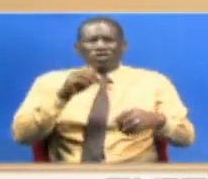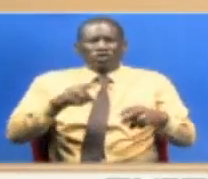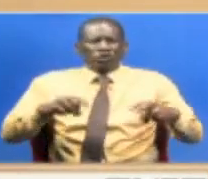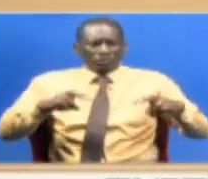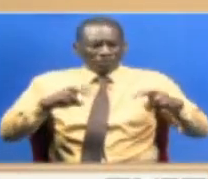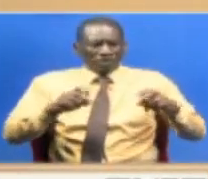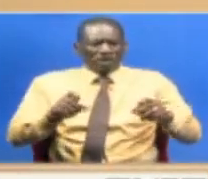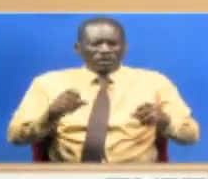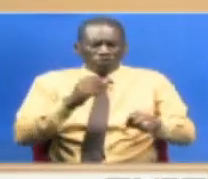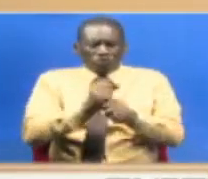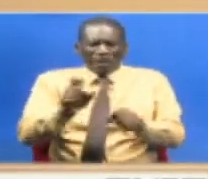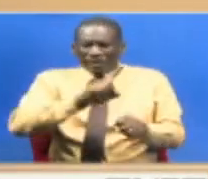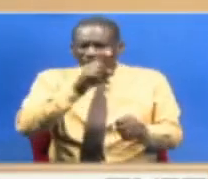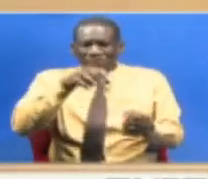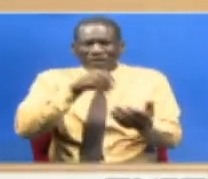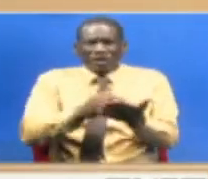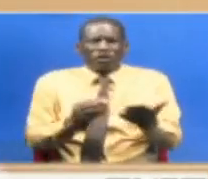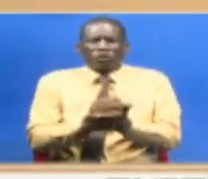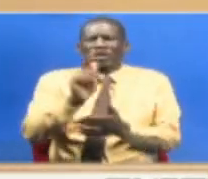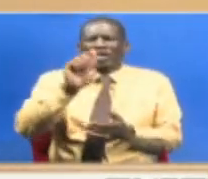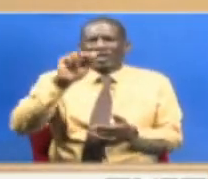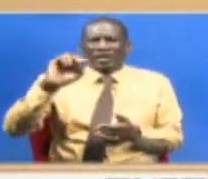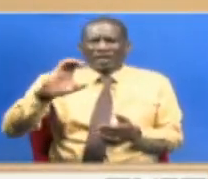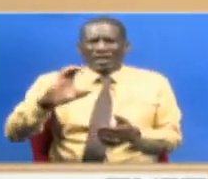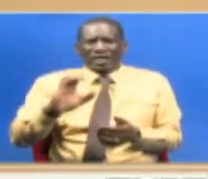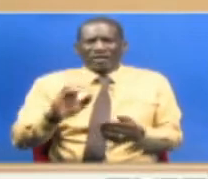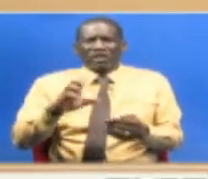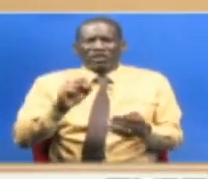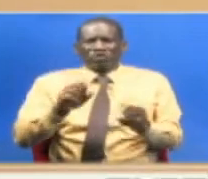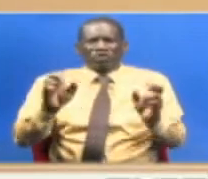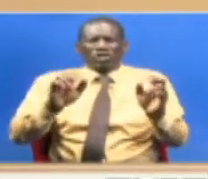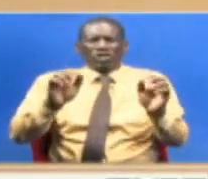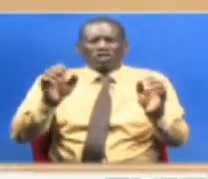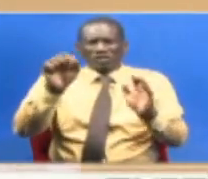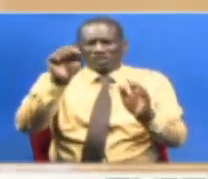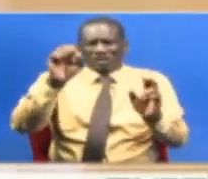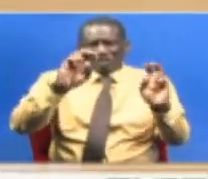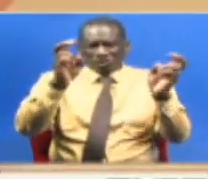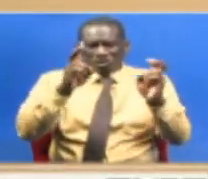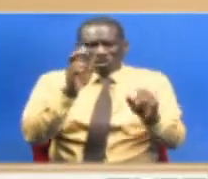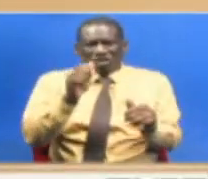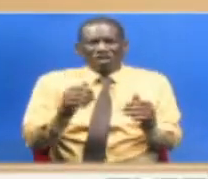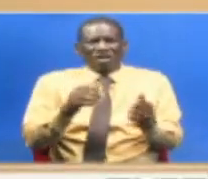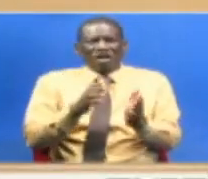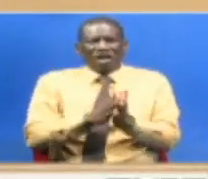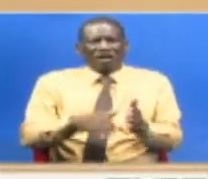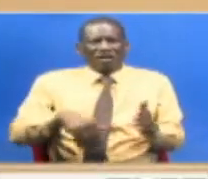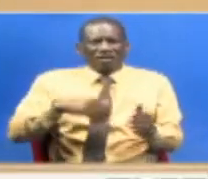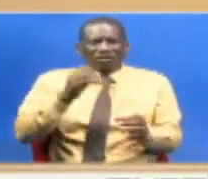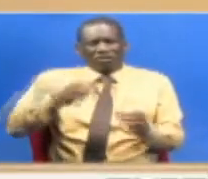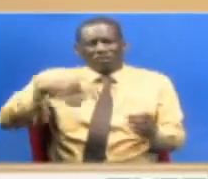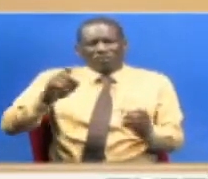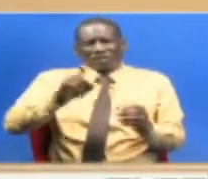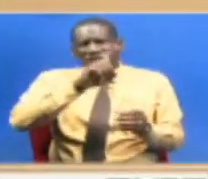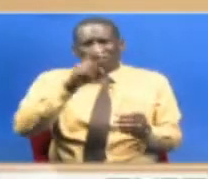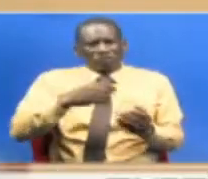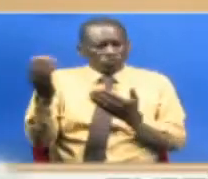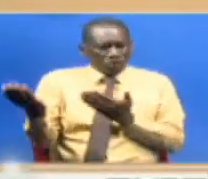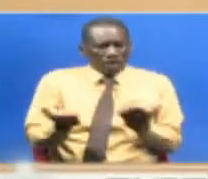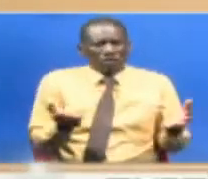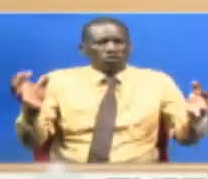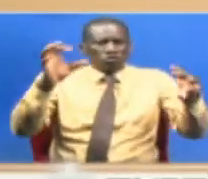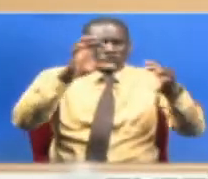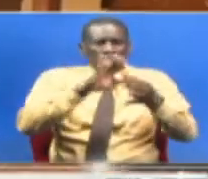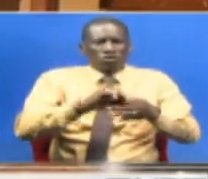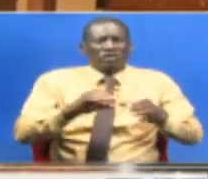NEC, so that on subjects that are, and then if they pass these exams, then they're allowed to join